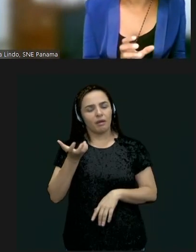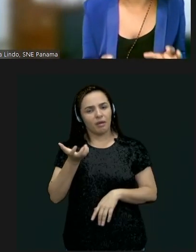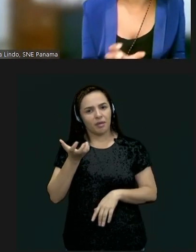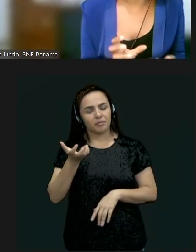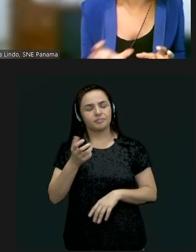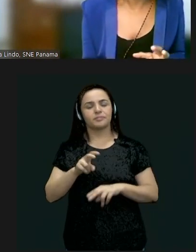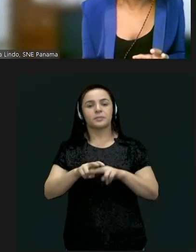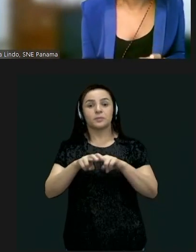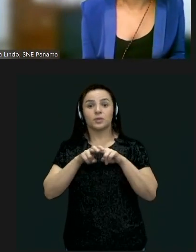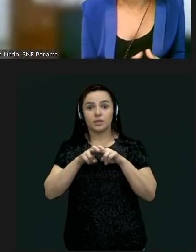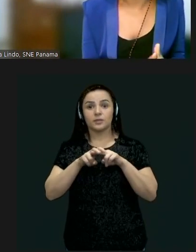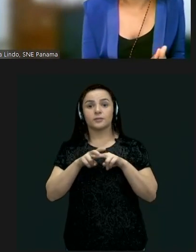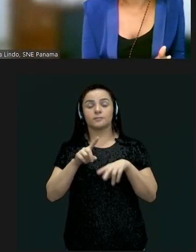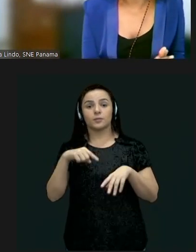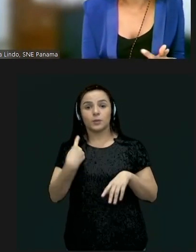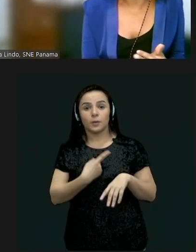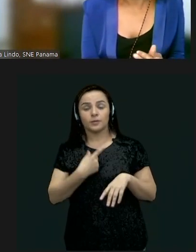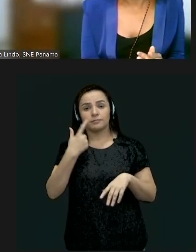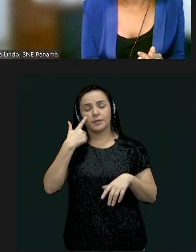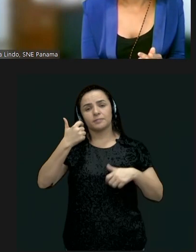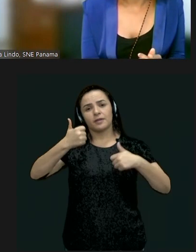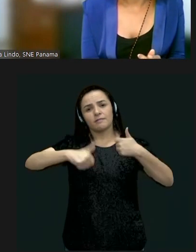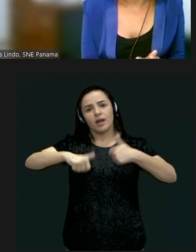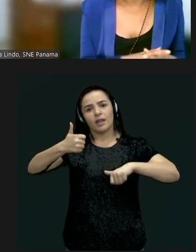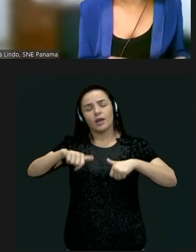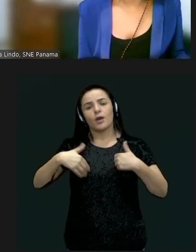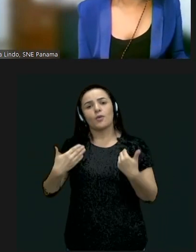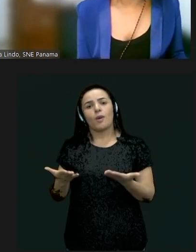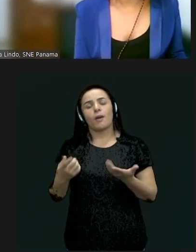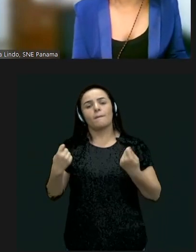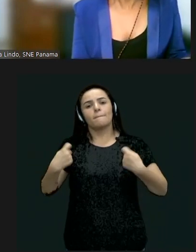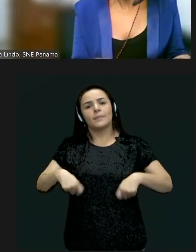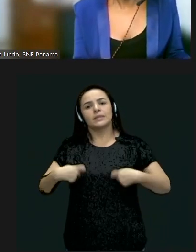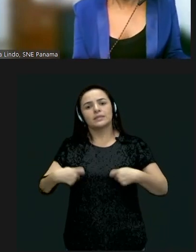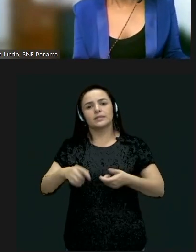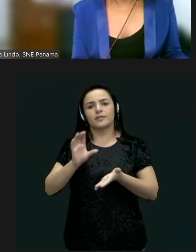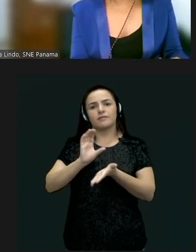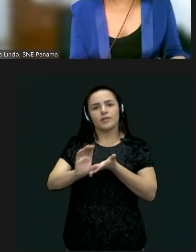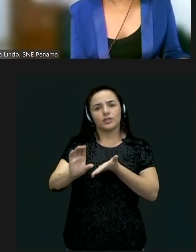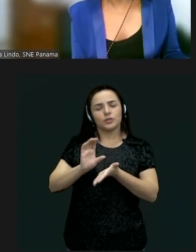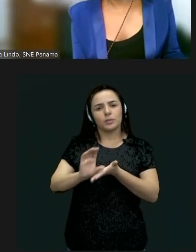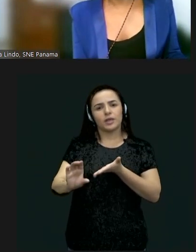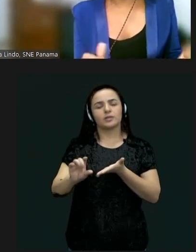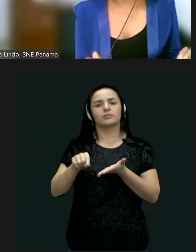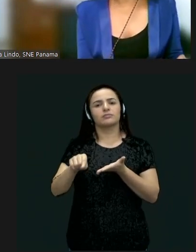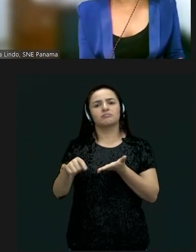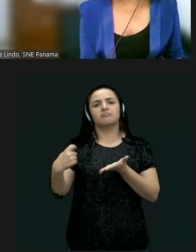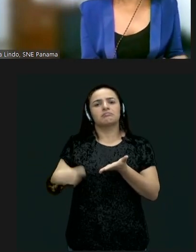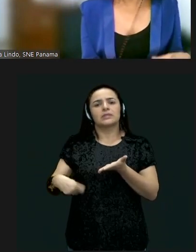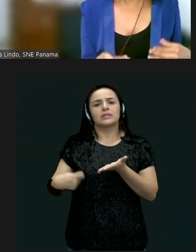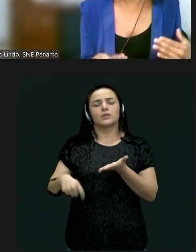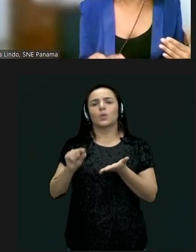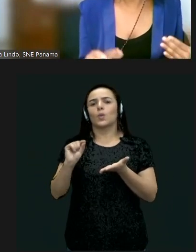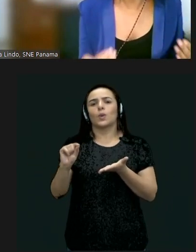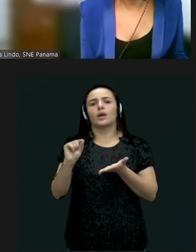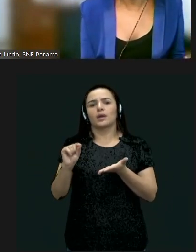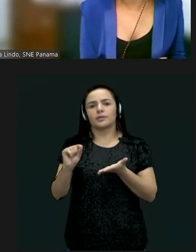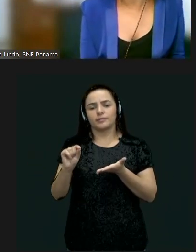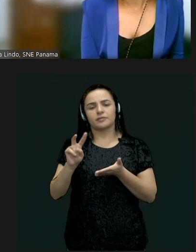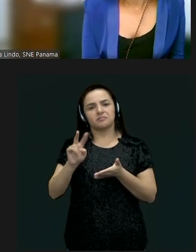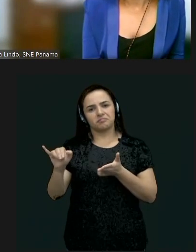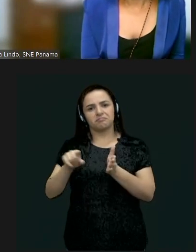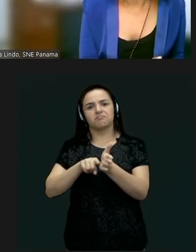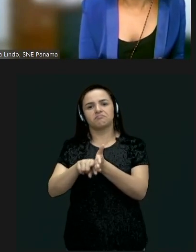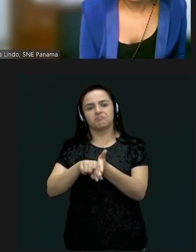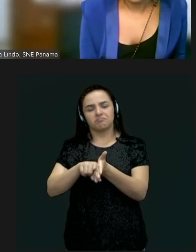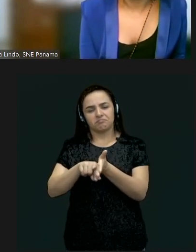are evaluating what are the type of investments that we have to take into consideration in the